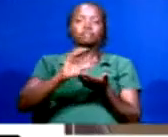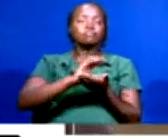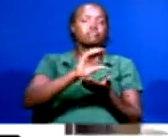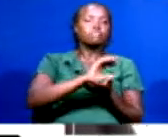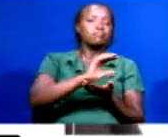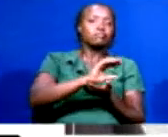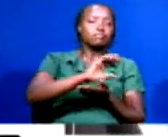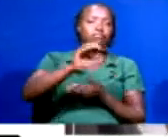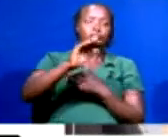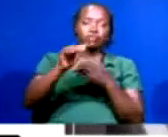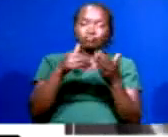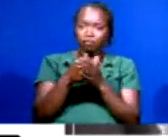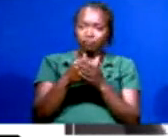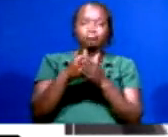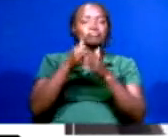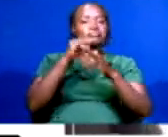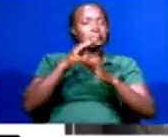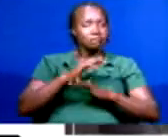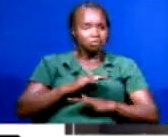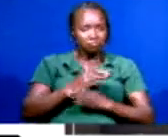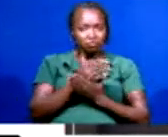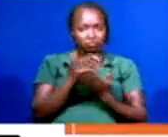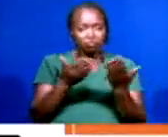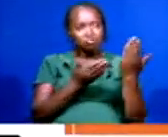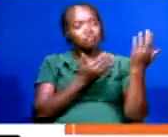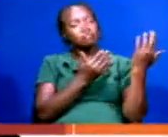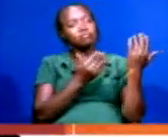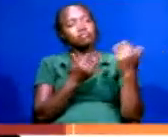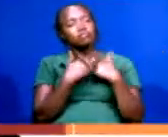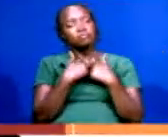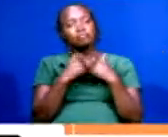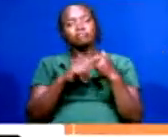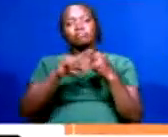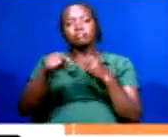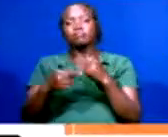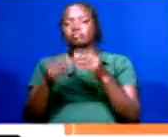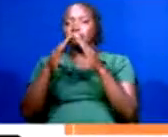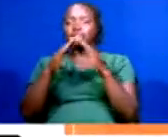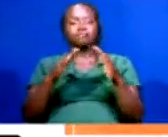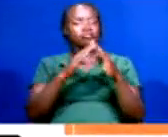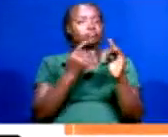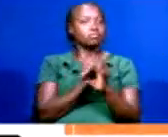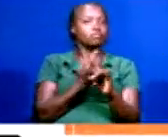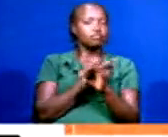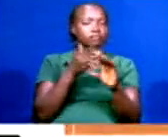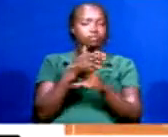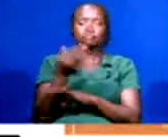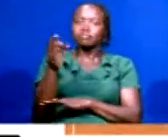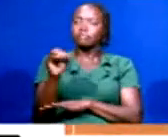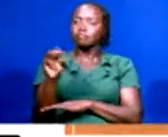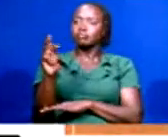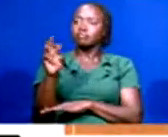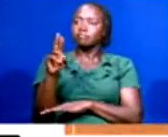county. The relief intervention is expected to cover 60,000 households across 30 wards and